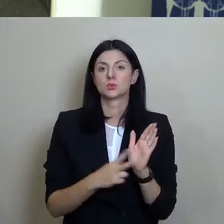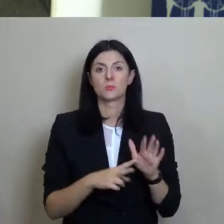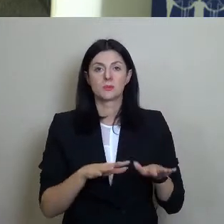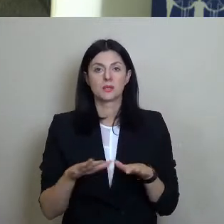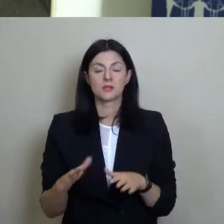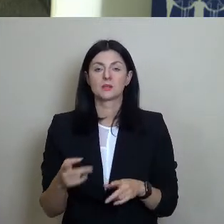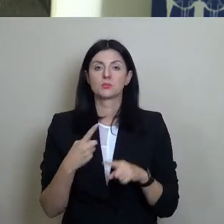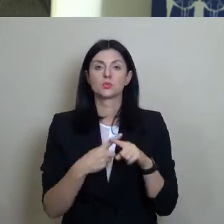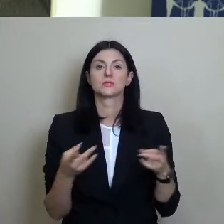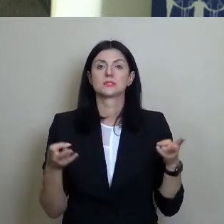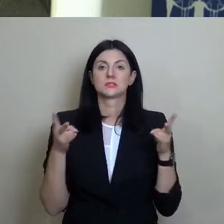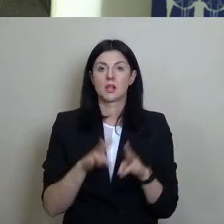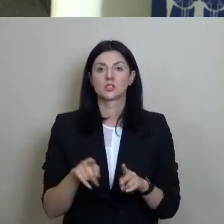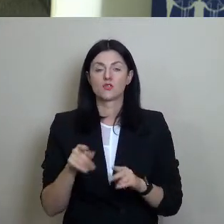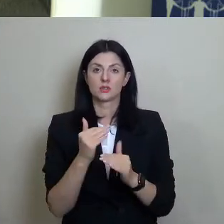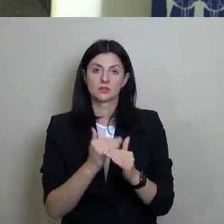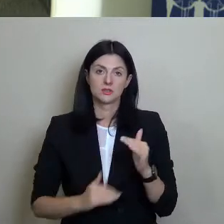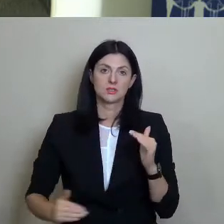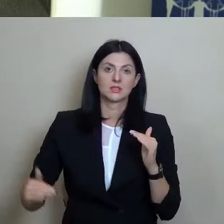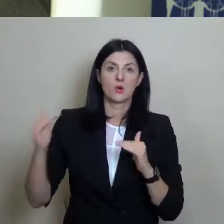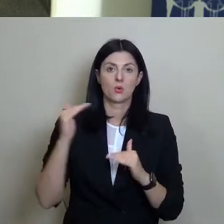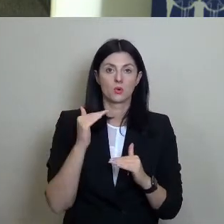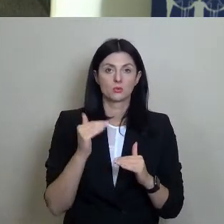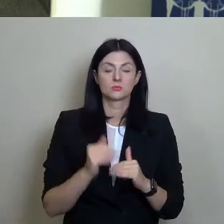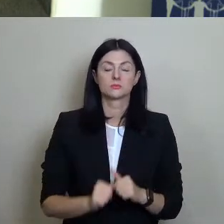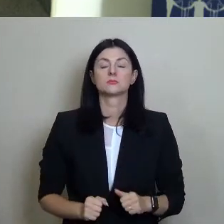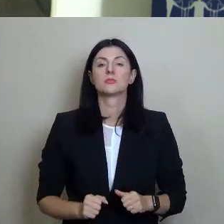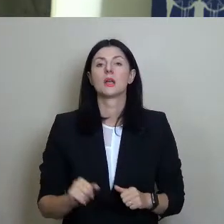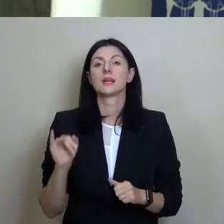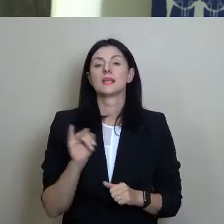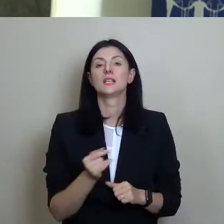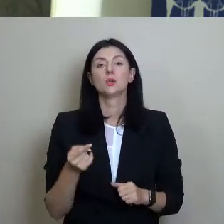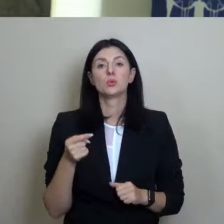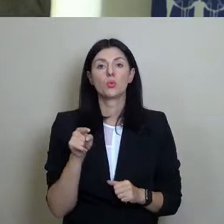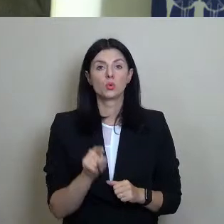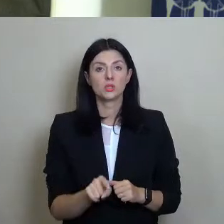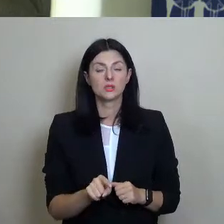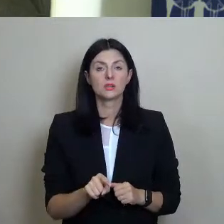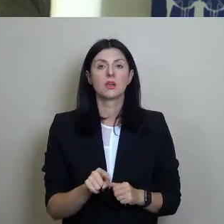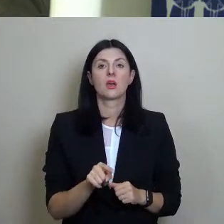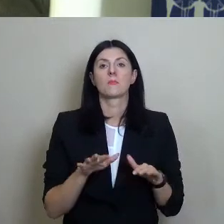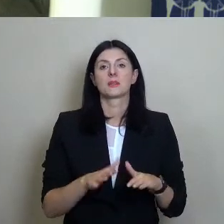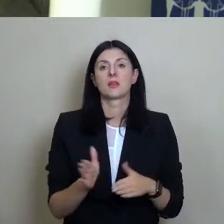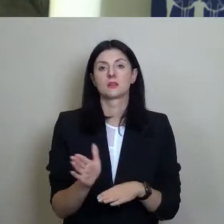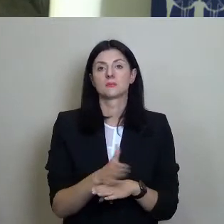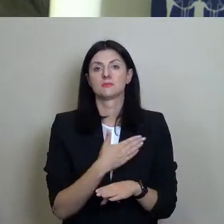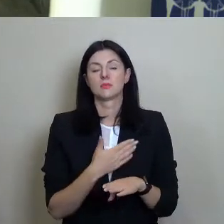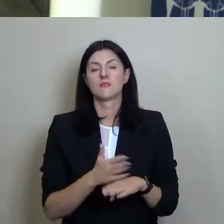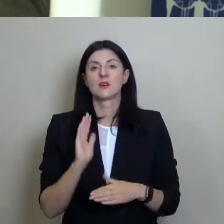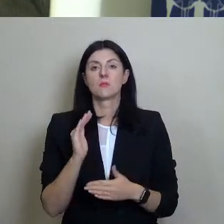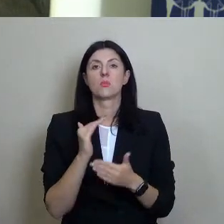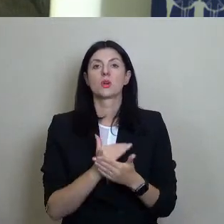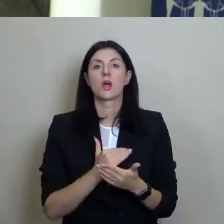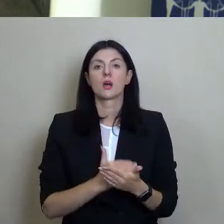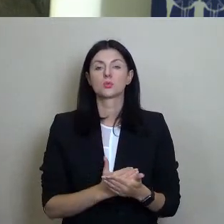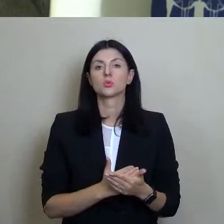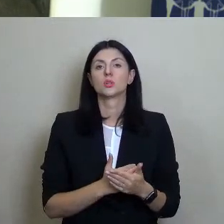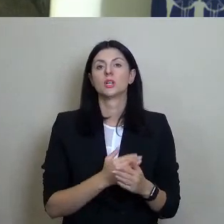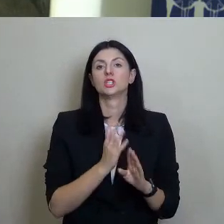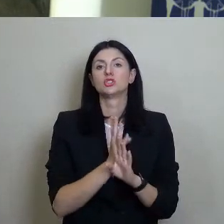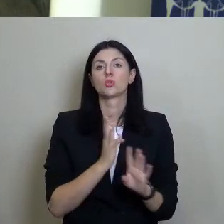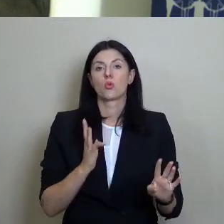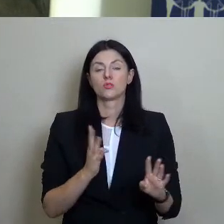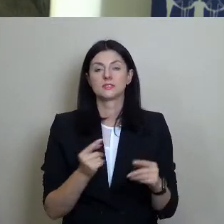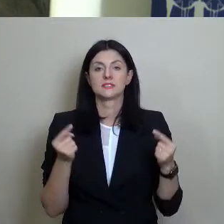the mandate number 6 and their balance goes up, yeah. And then the mandates